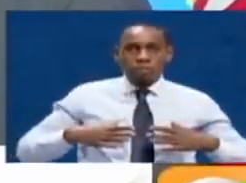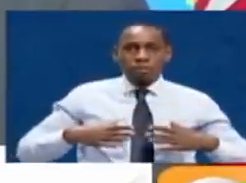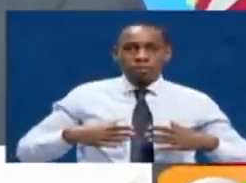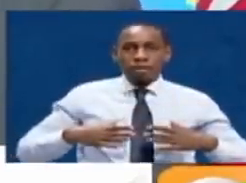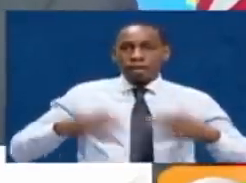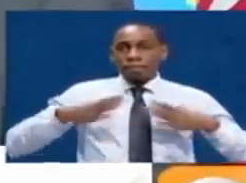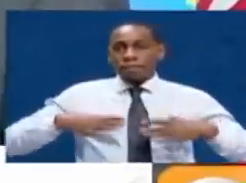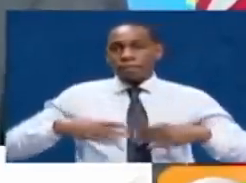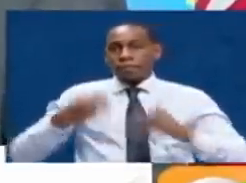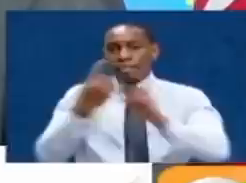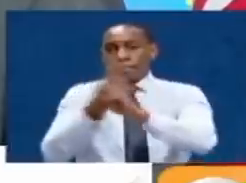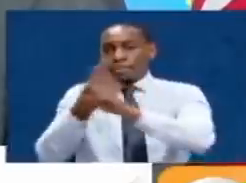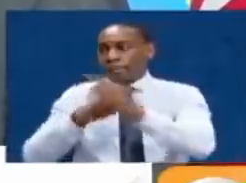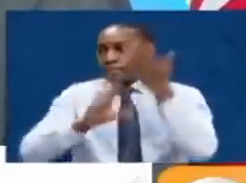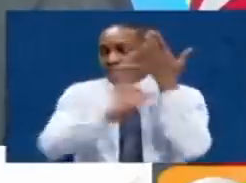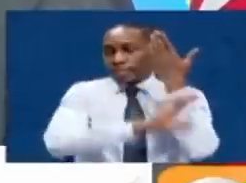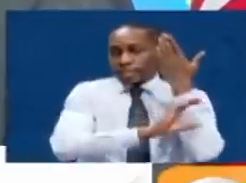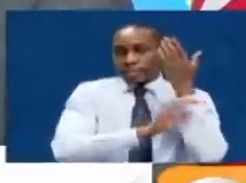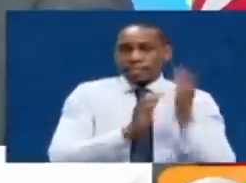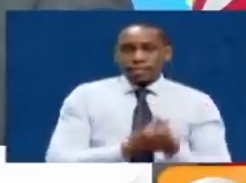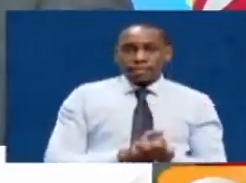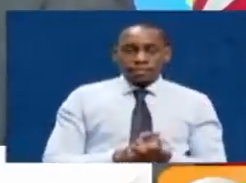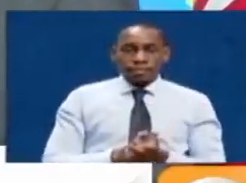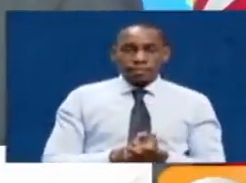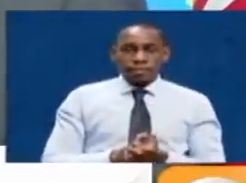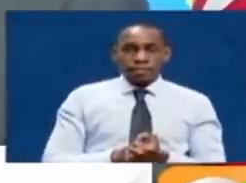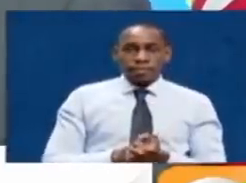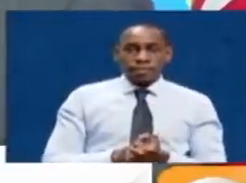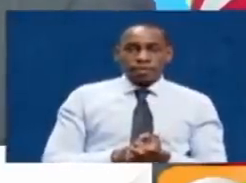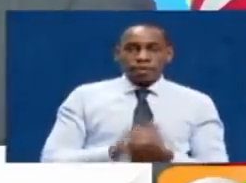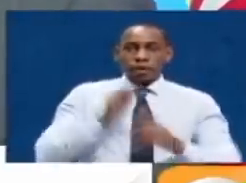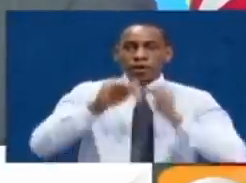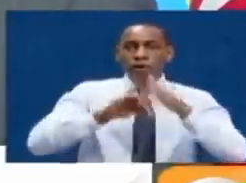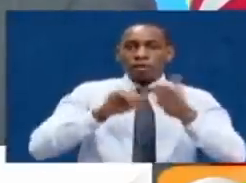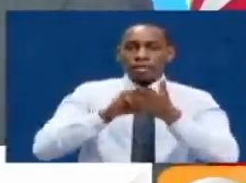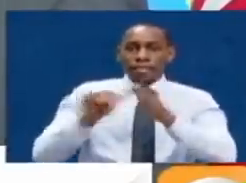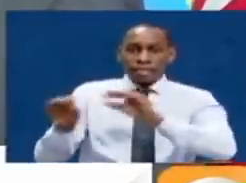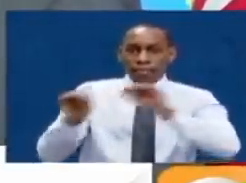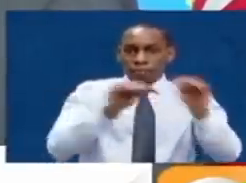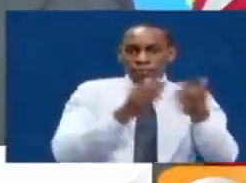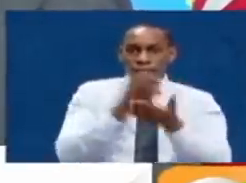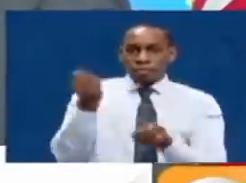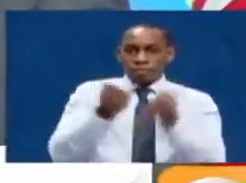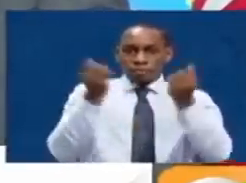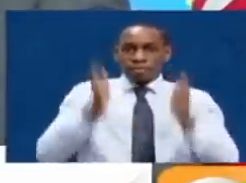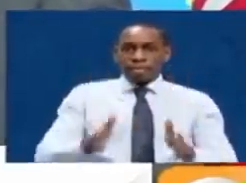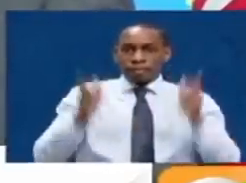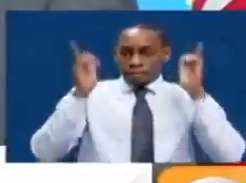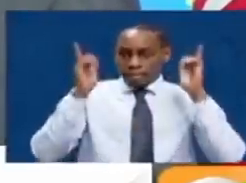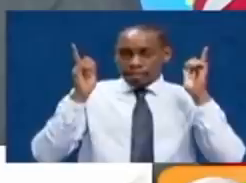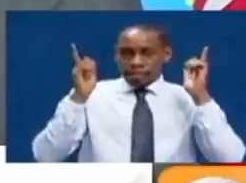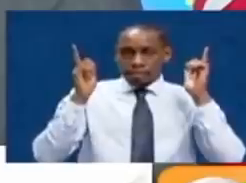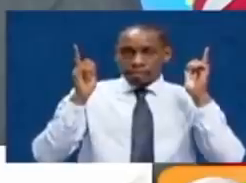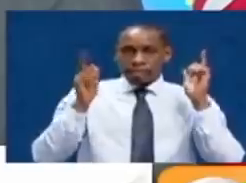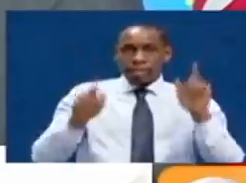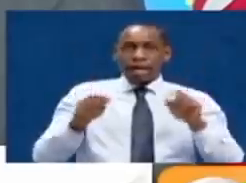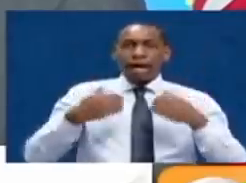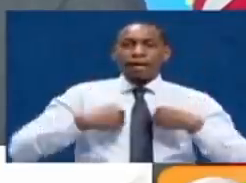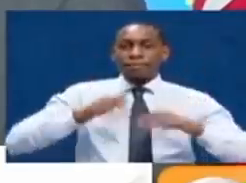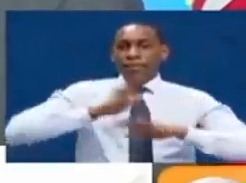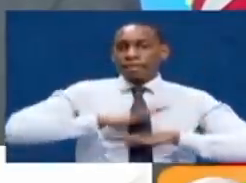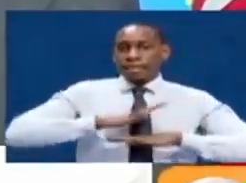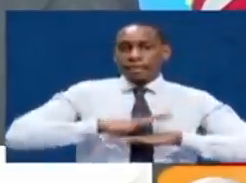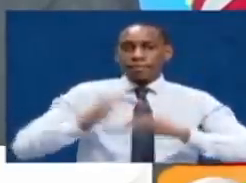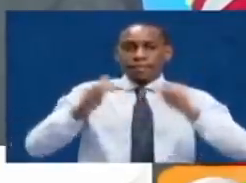those residents in our respective countries, or those that are mobile through truck driving, are getting